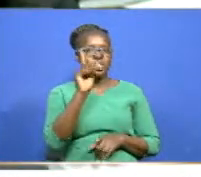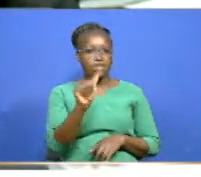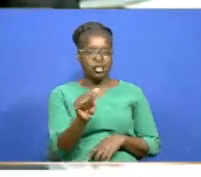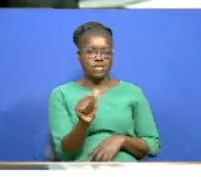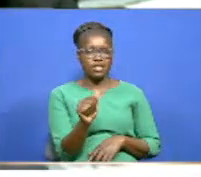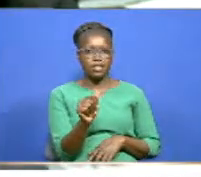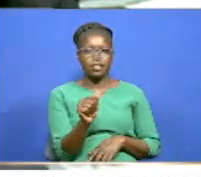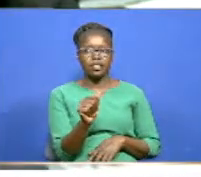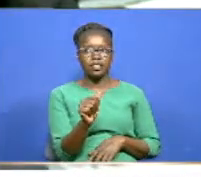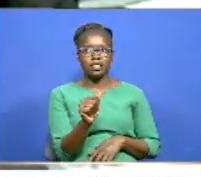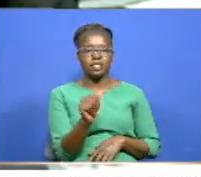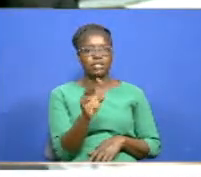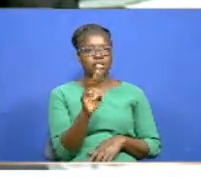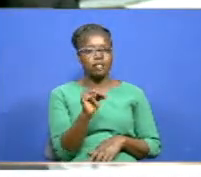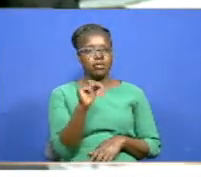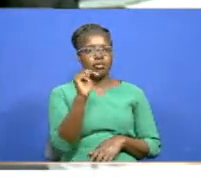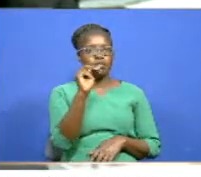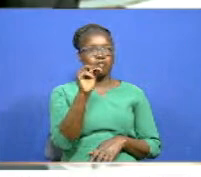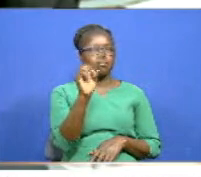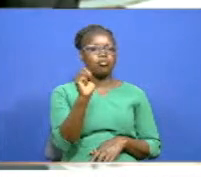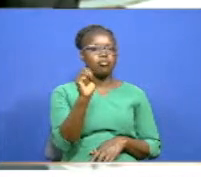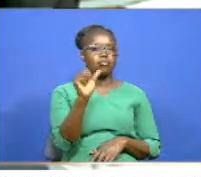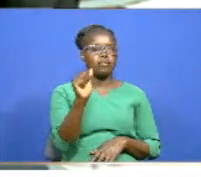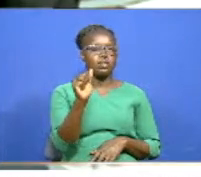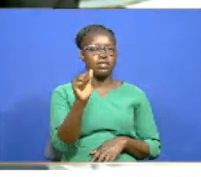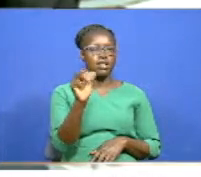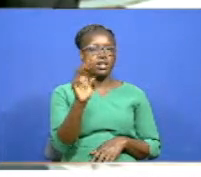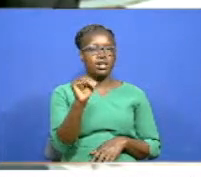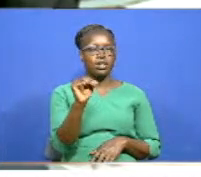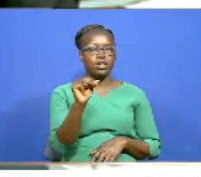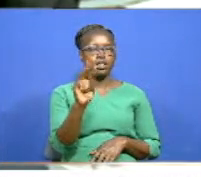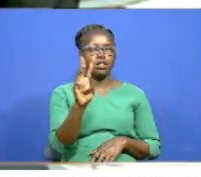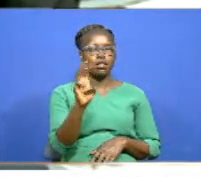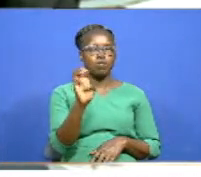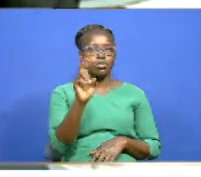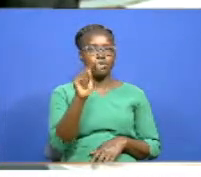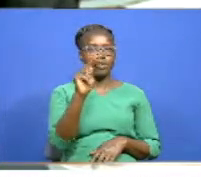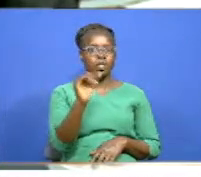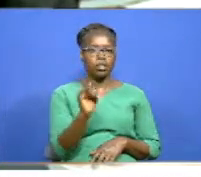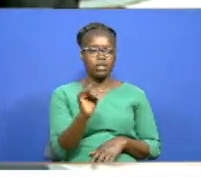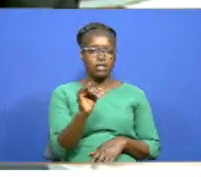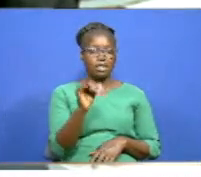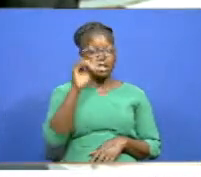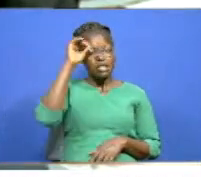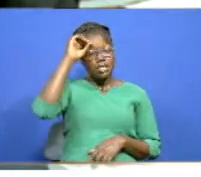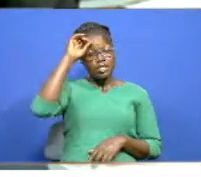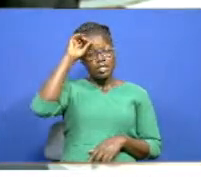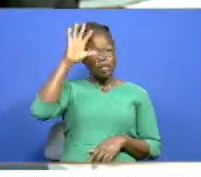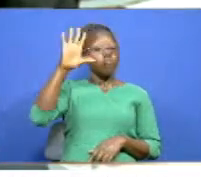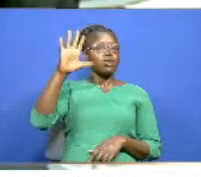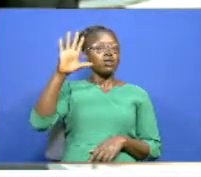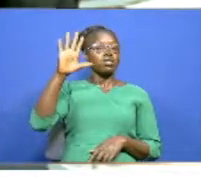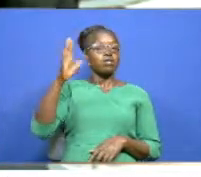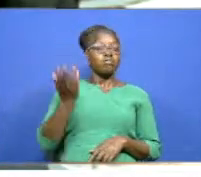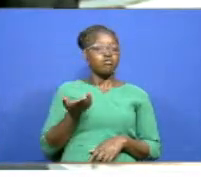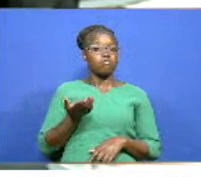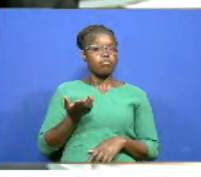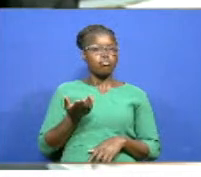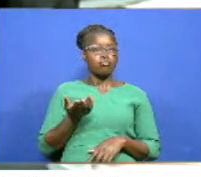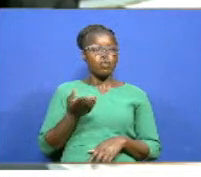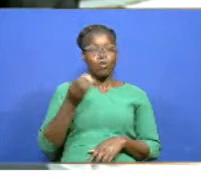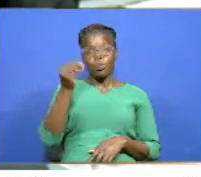at Msambweni election, which of course it was quite a surprise, looking at parties